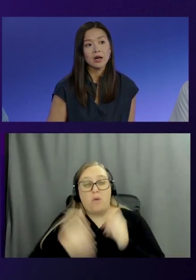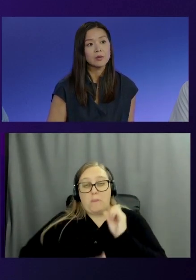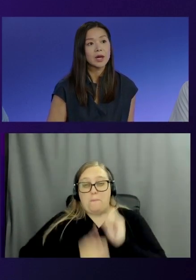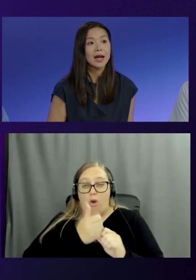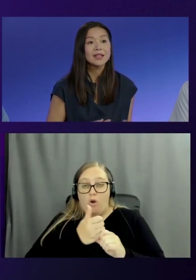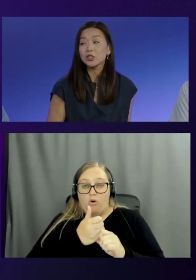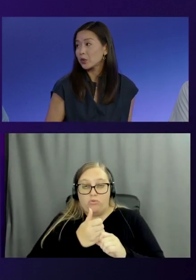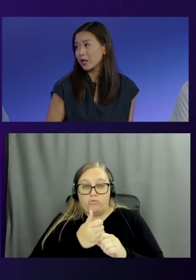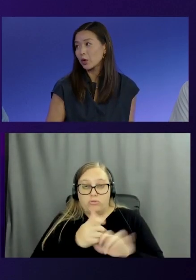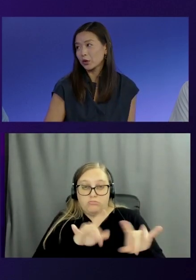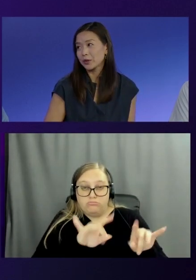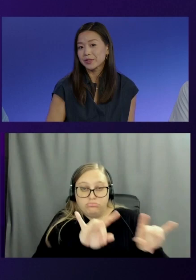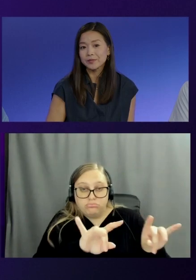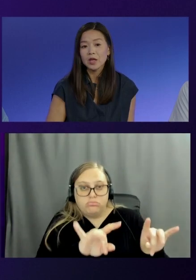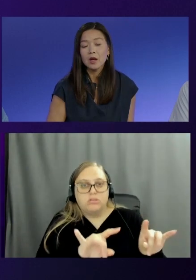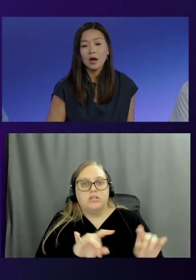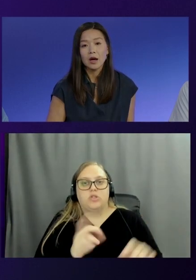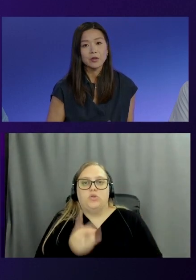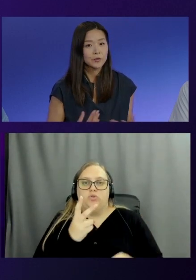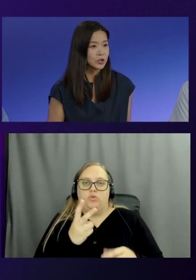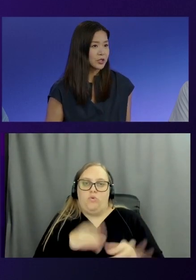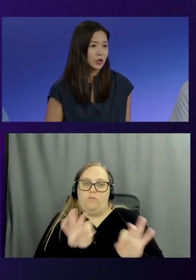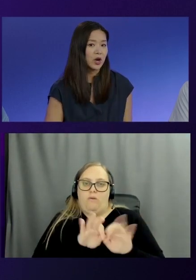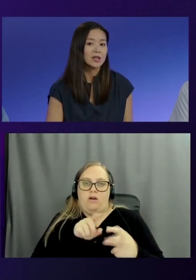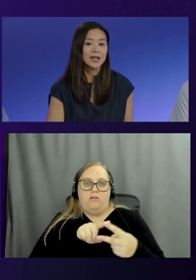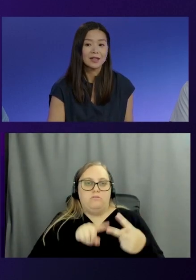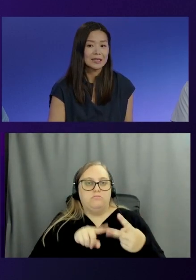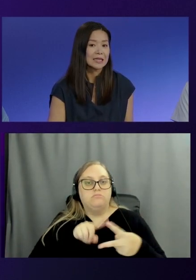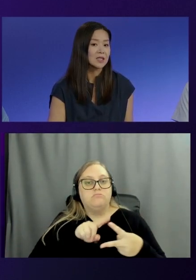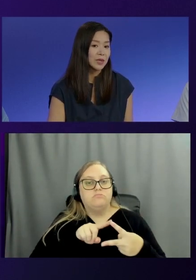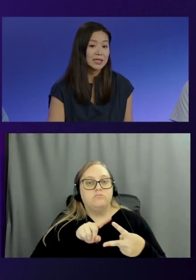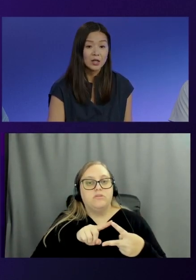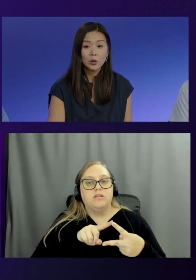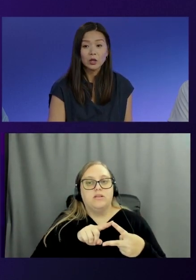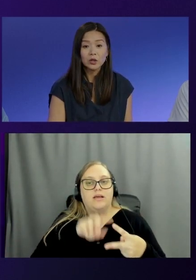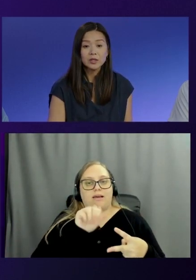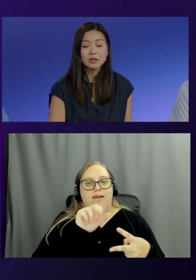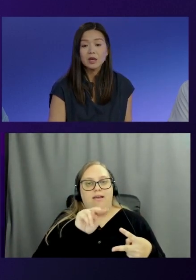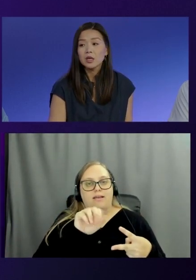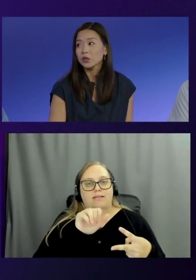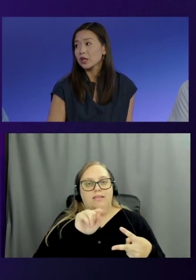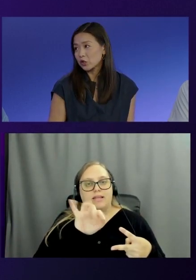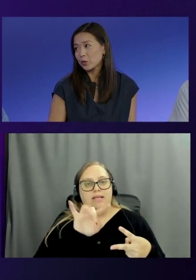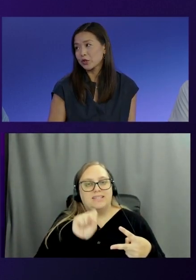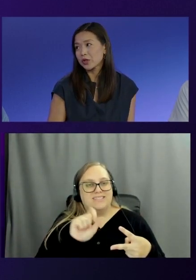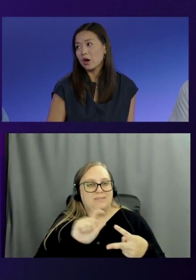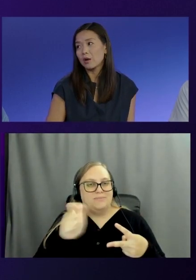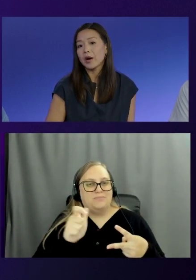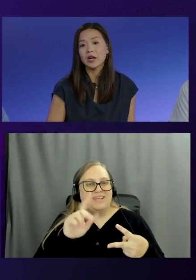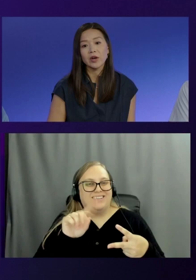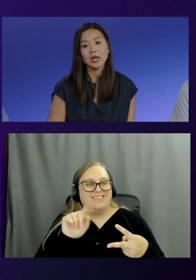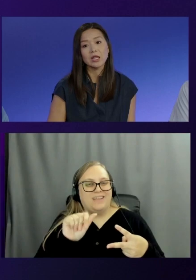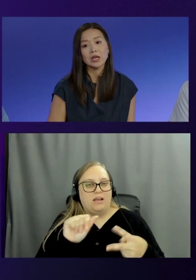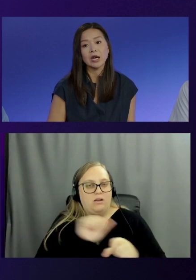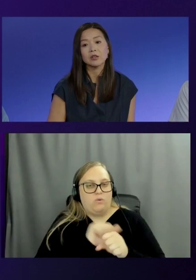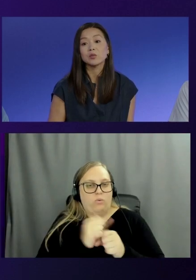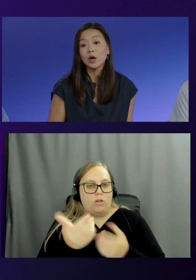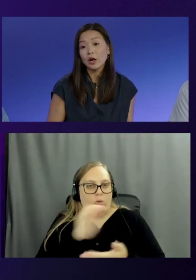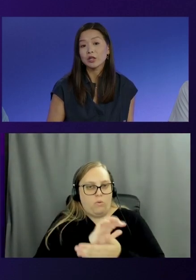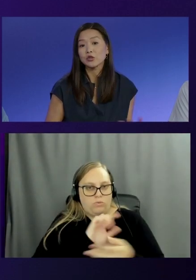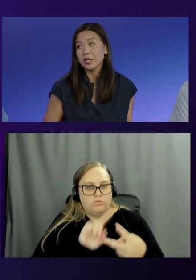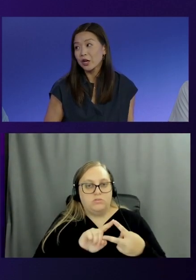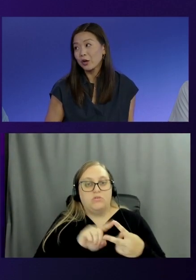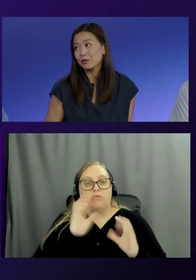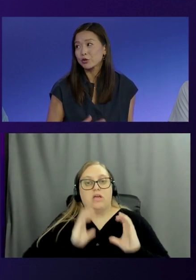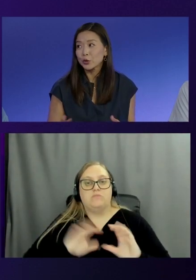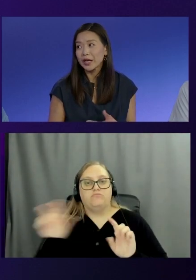traction, I'd highlight two key workloads. The first is across analytics and big data workloads. So customers are migrating their